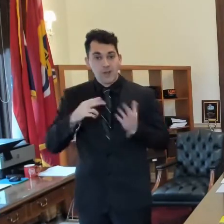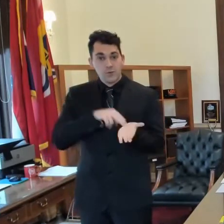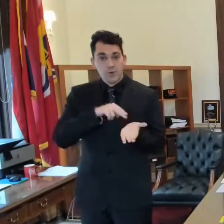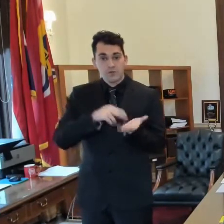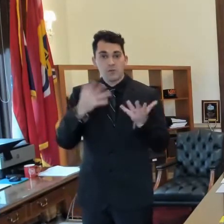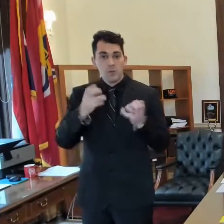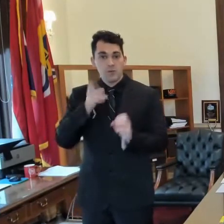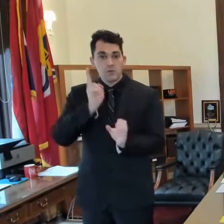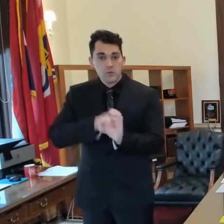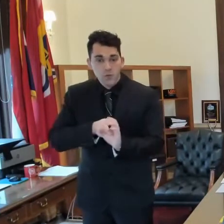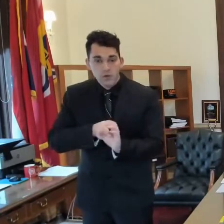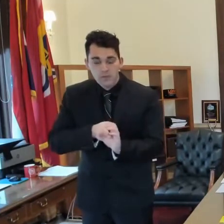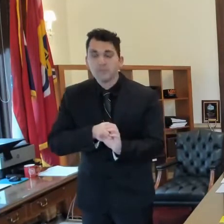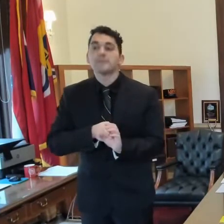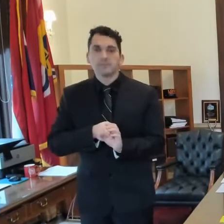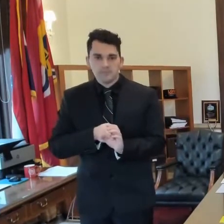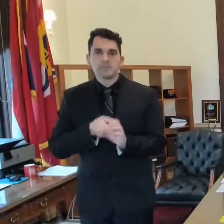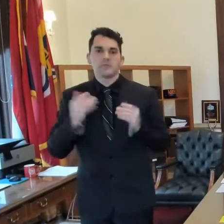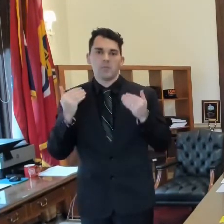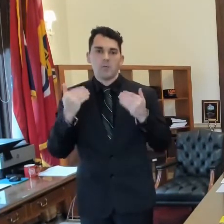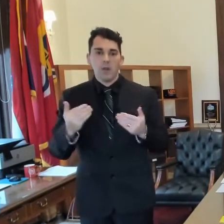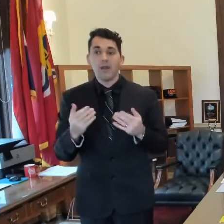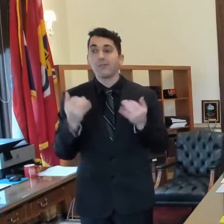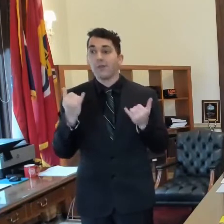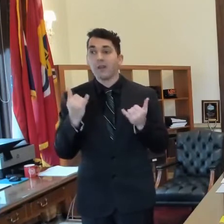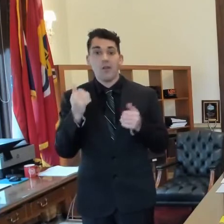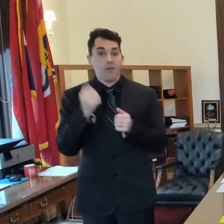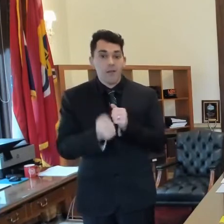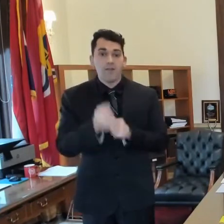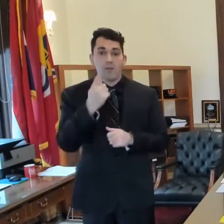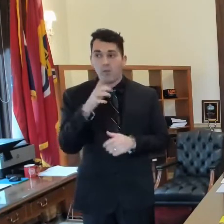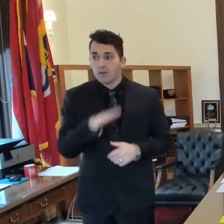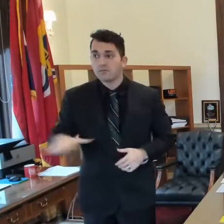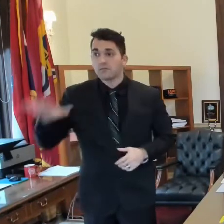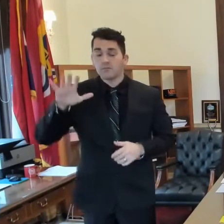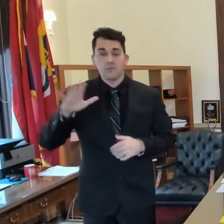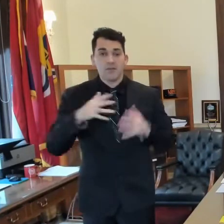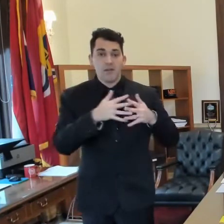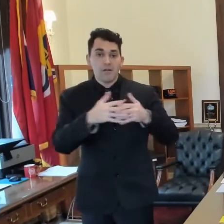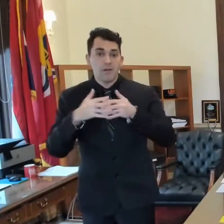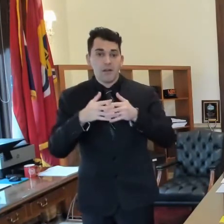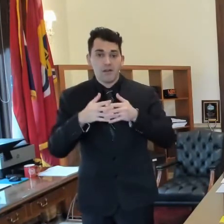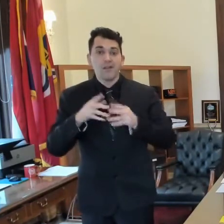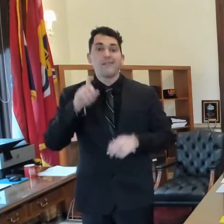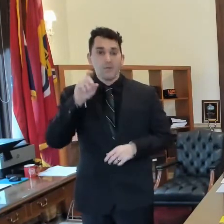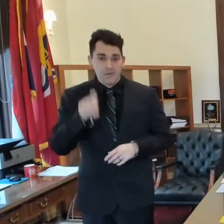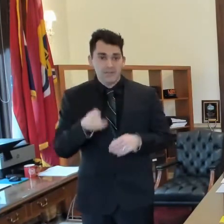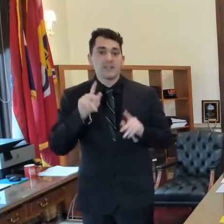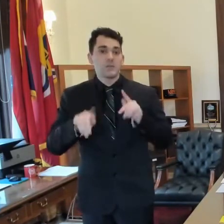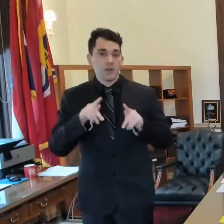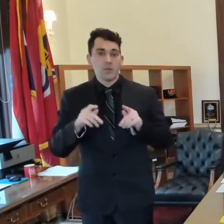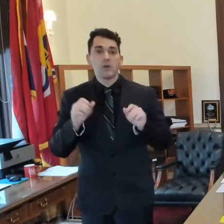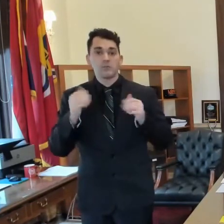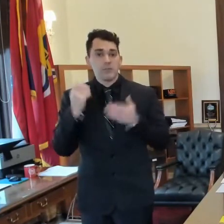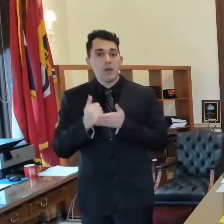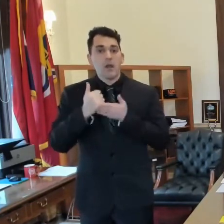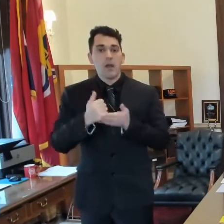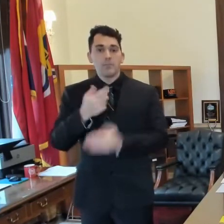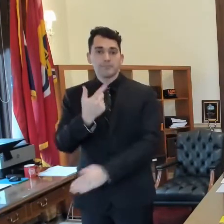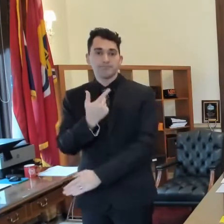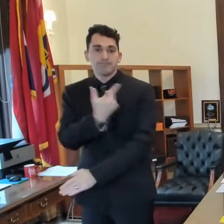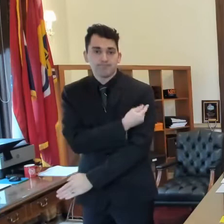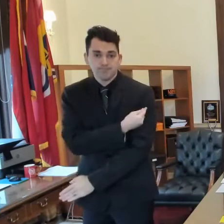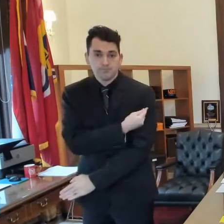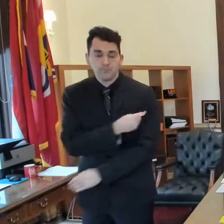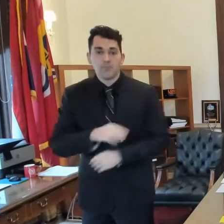the United States needs vaccinators right now. We are so appreciative of the St.